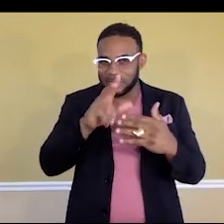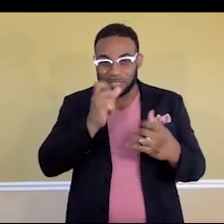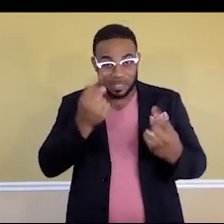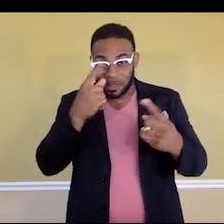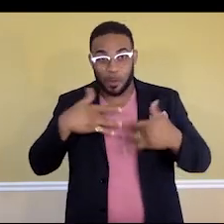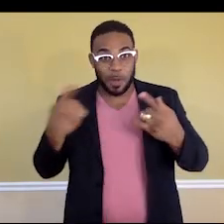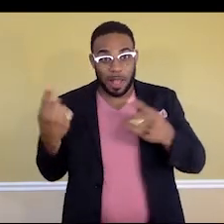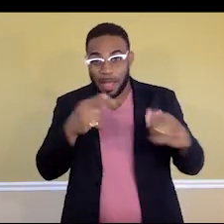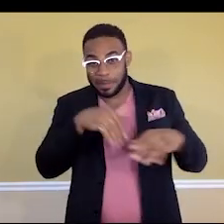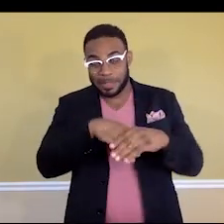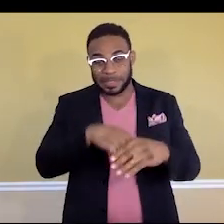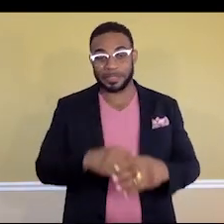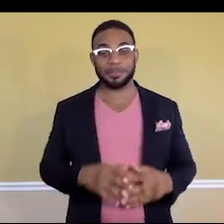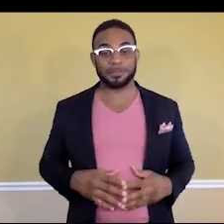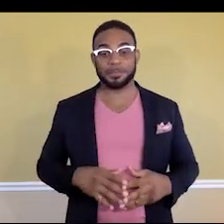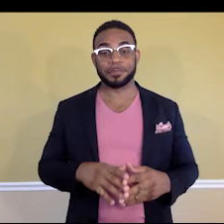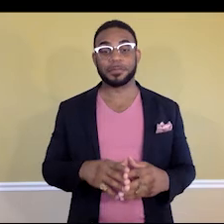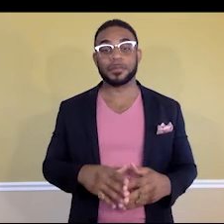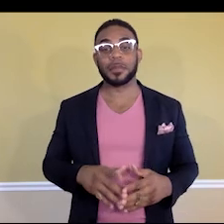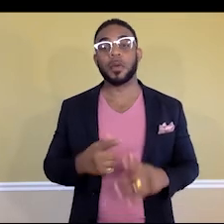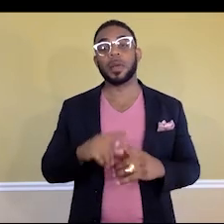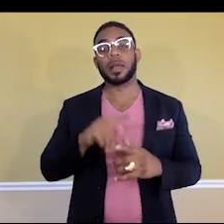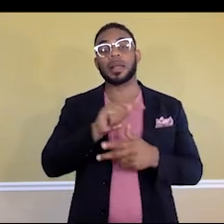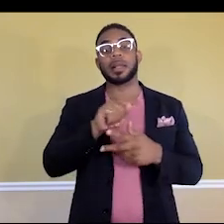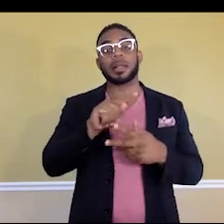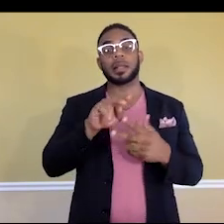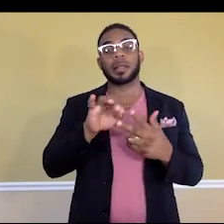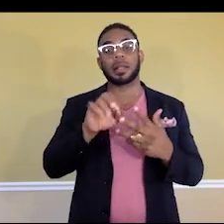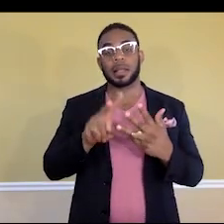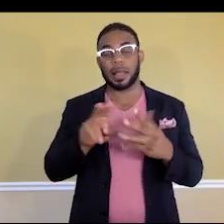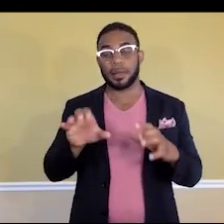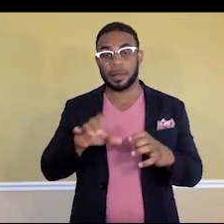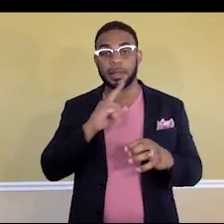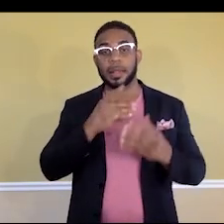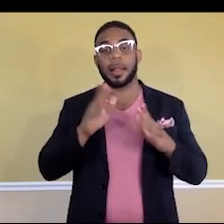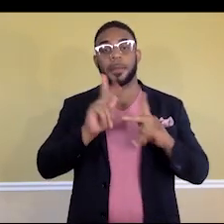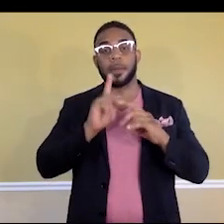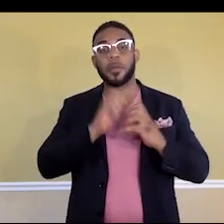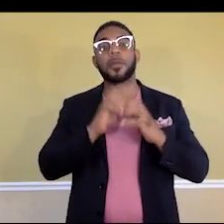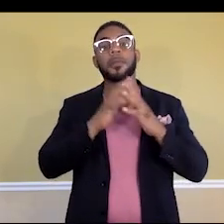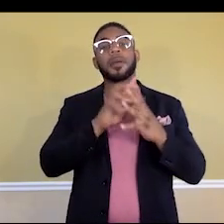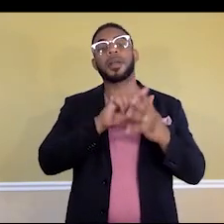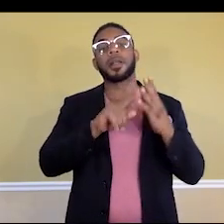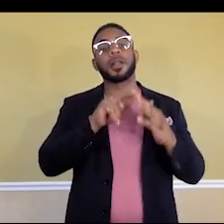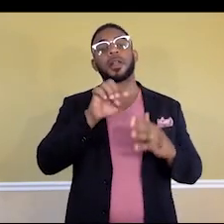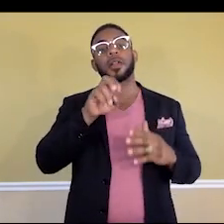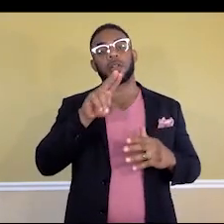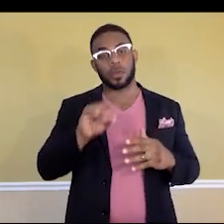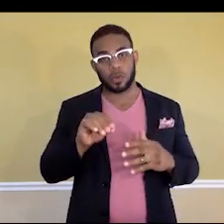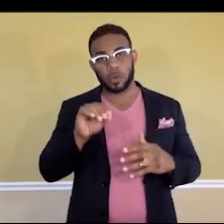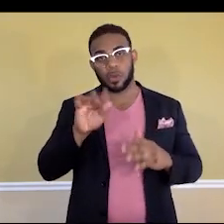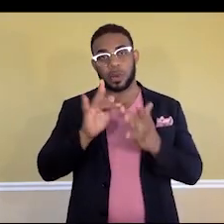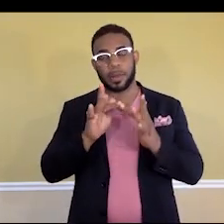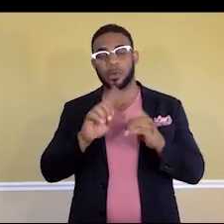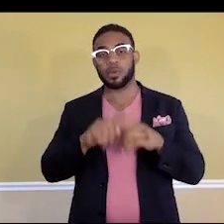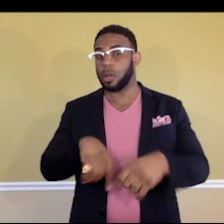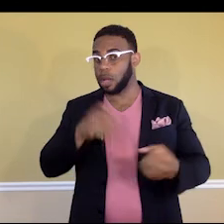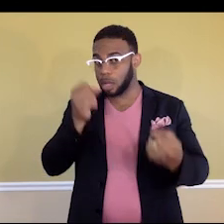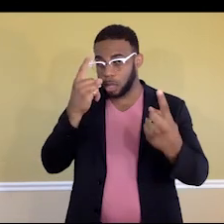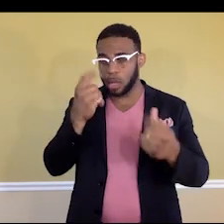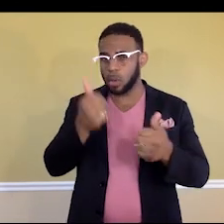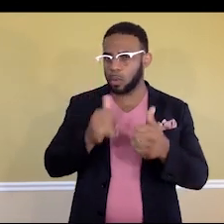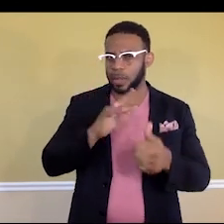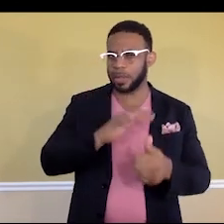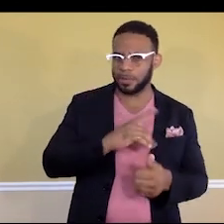understand what's happening inside. So what TCAV does is it allows people who build these neural networks to understand